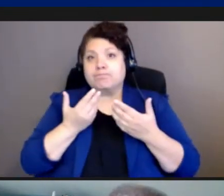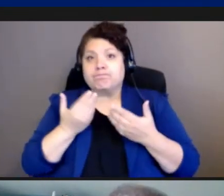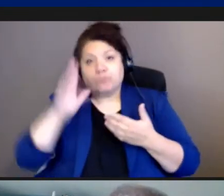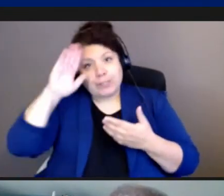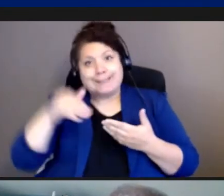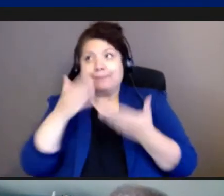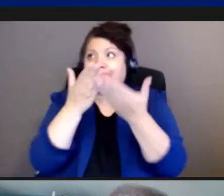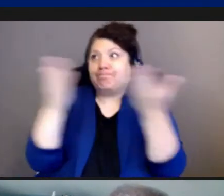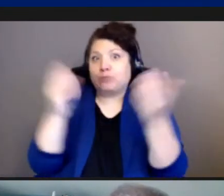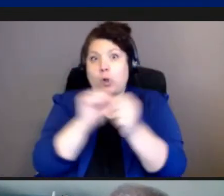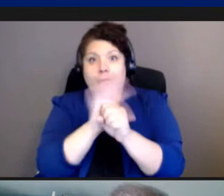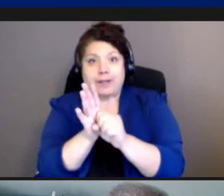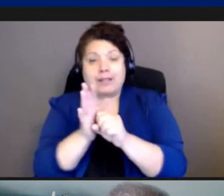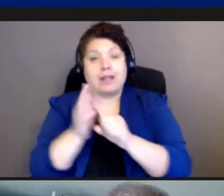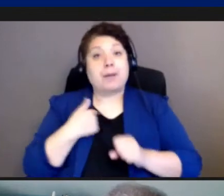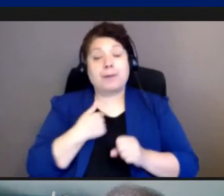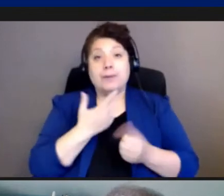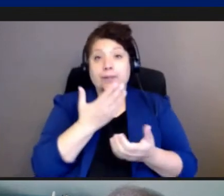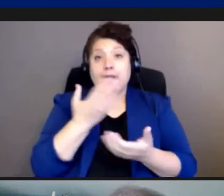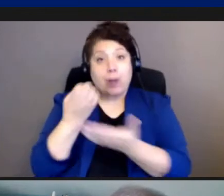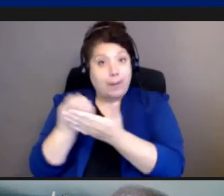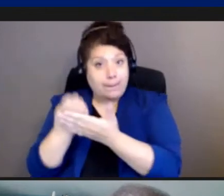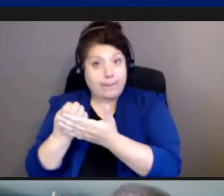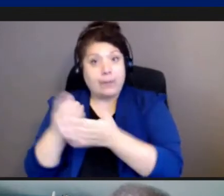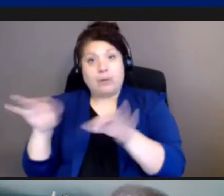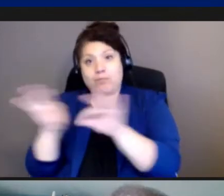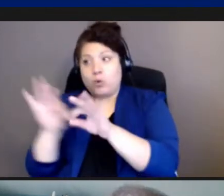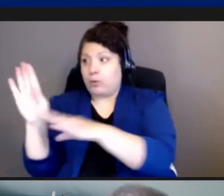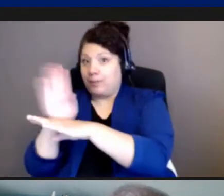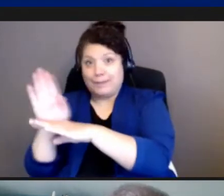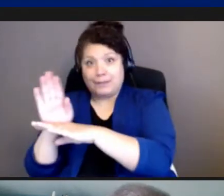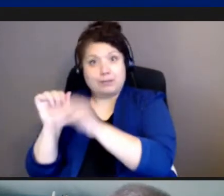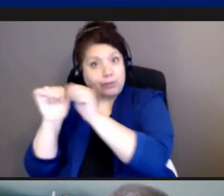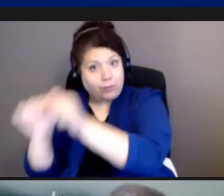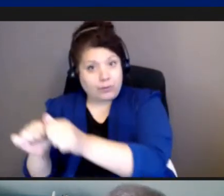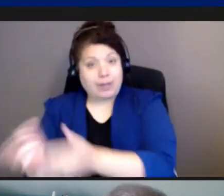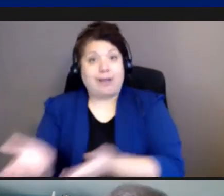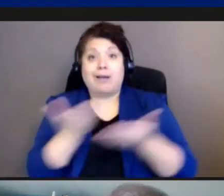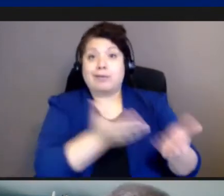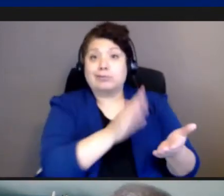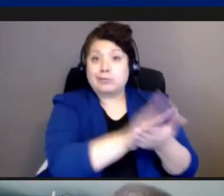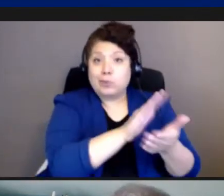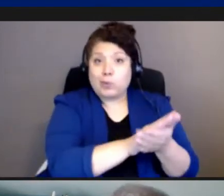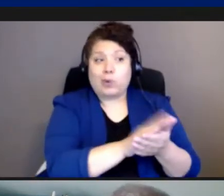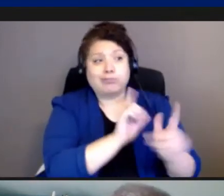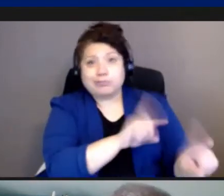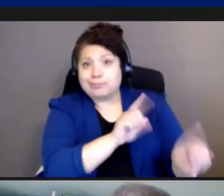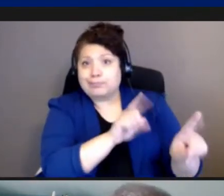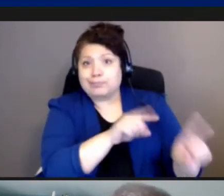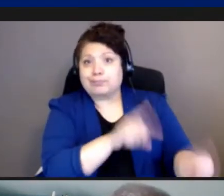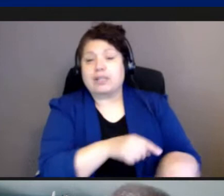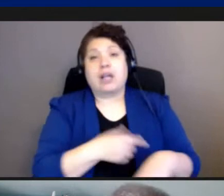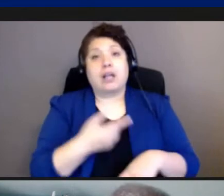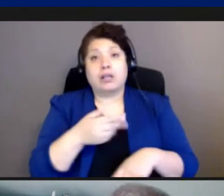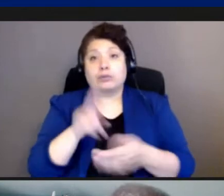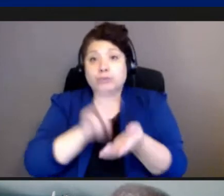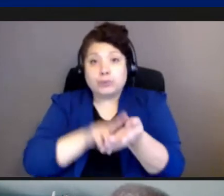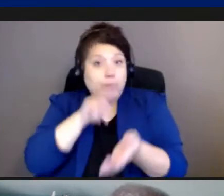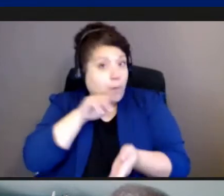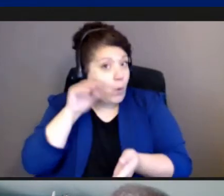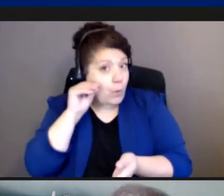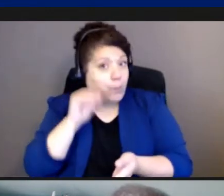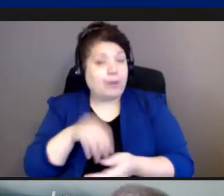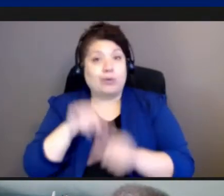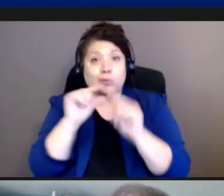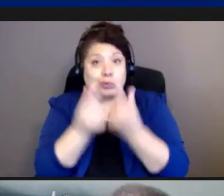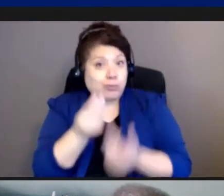economy going, keeping children in schools, protecting the vulnerable in long-term care and other congregate settings. And that's the balancing act. So what's the ask of